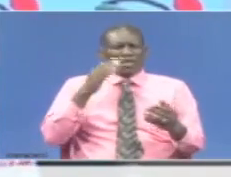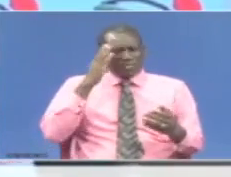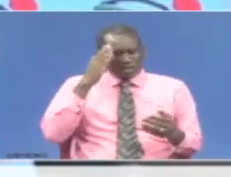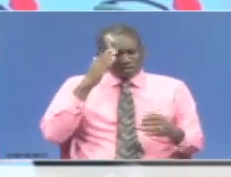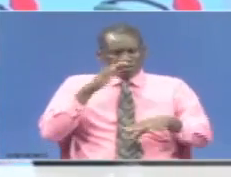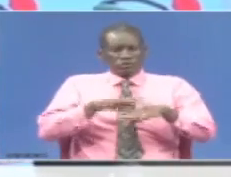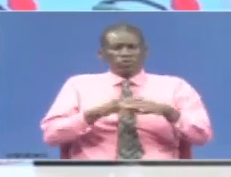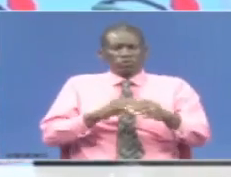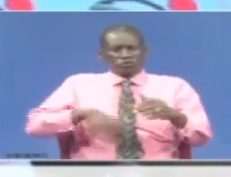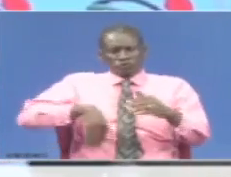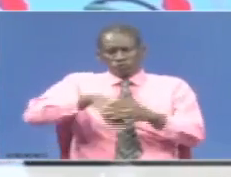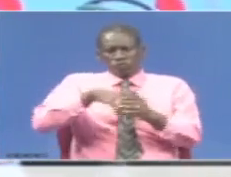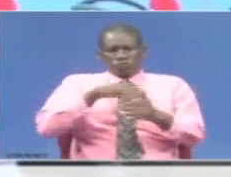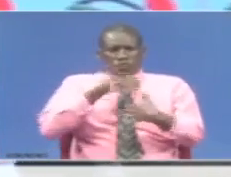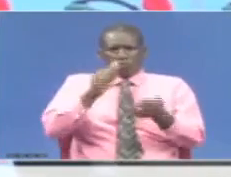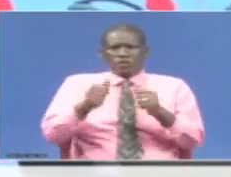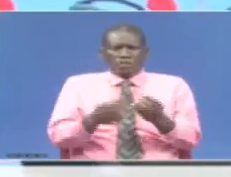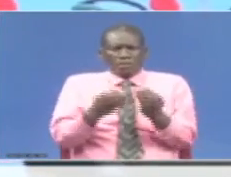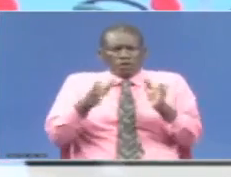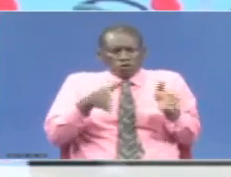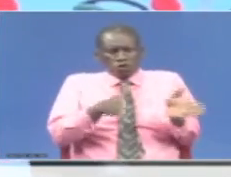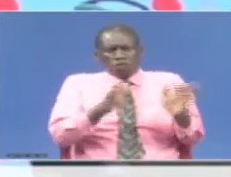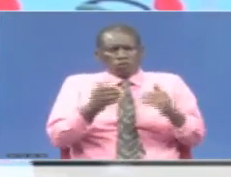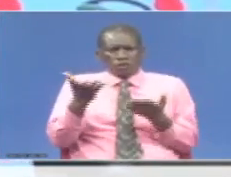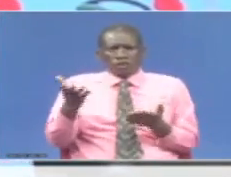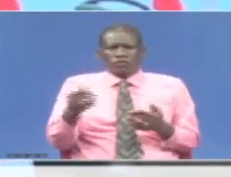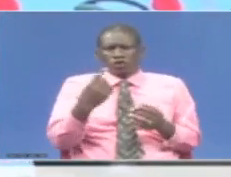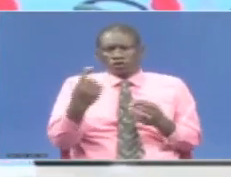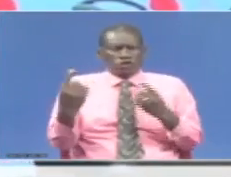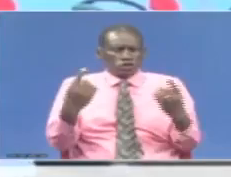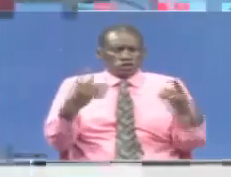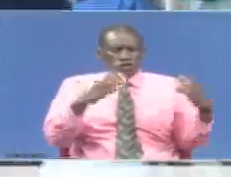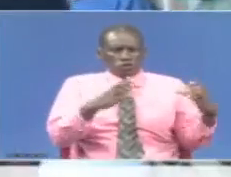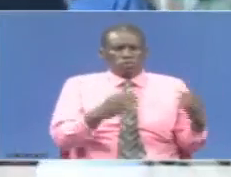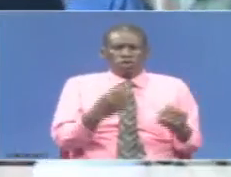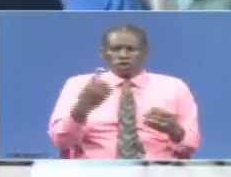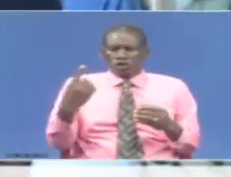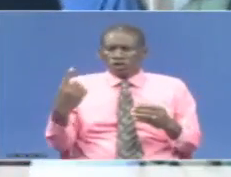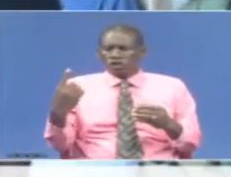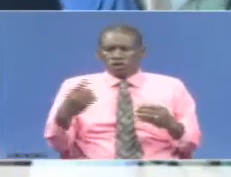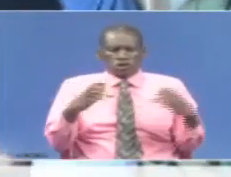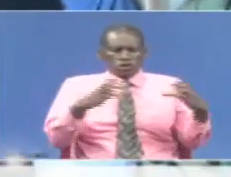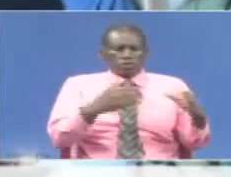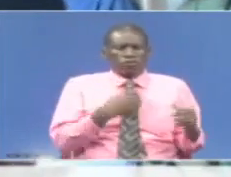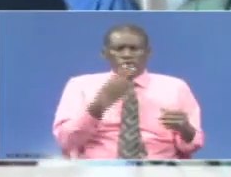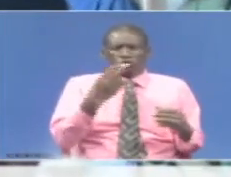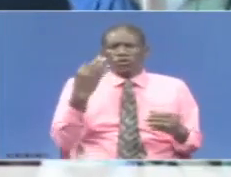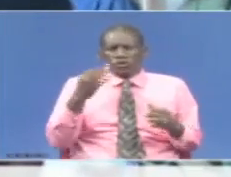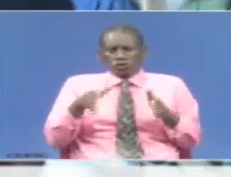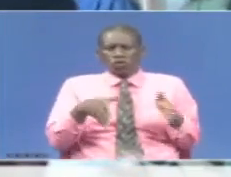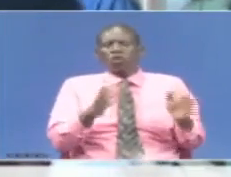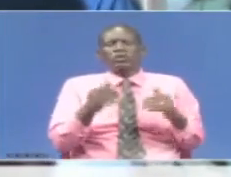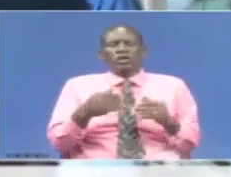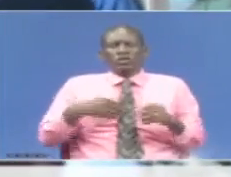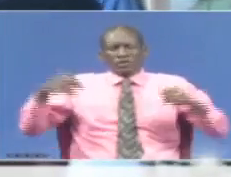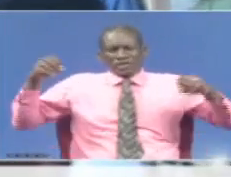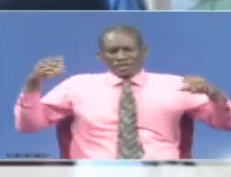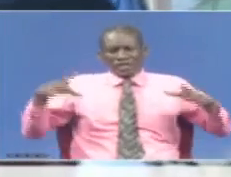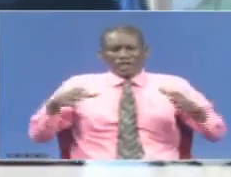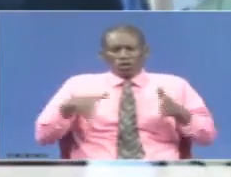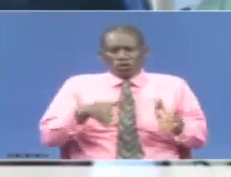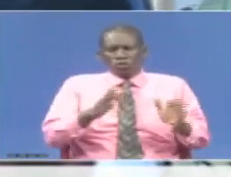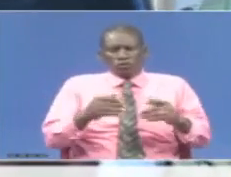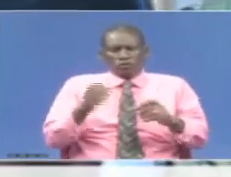game of football. I know there wasn't many chances for either team. Each team maybe had two or three chances, and they weren't maybe clear chances from